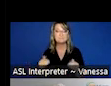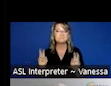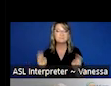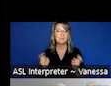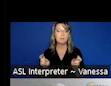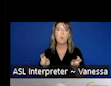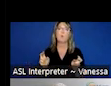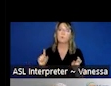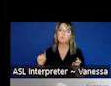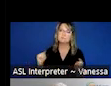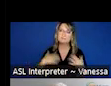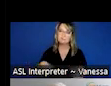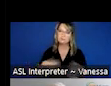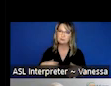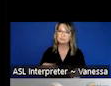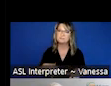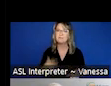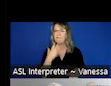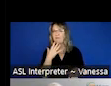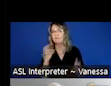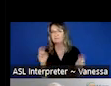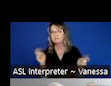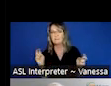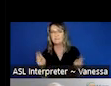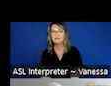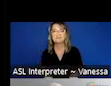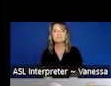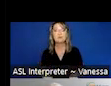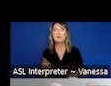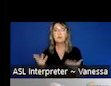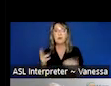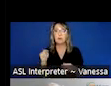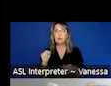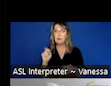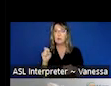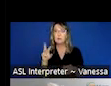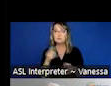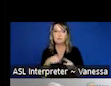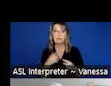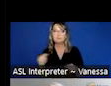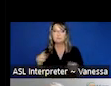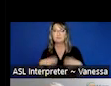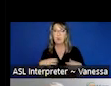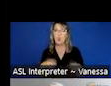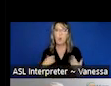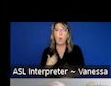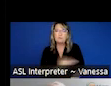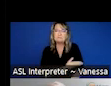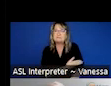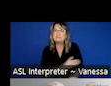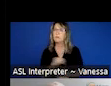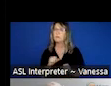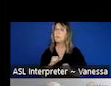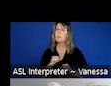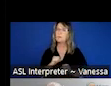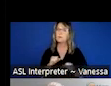Oh, t-shirts, one of my favorite topics. Here's the good news about t-shirts. If you're a little chilly and you're like, my short sleeve 988 shirt, like